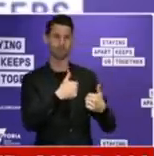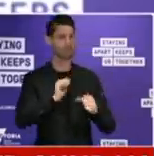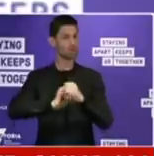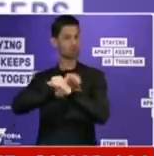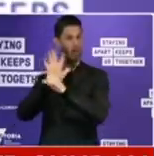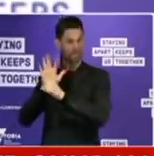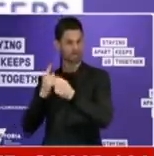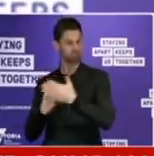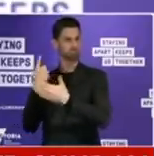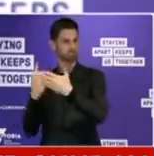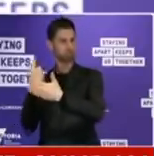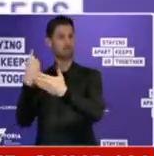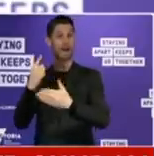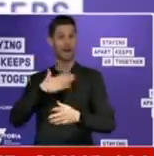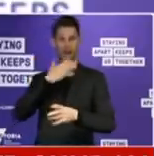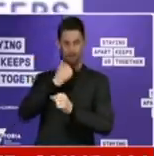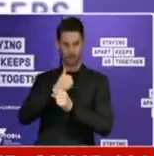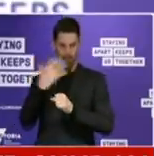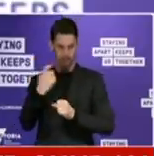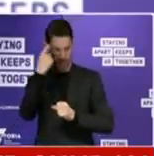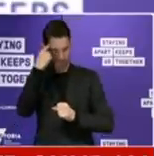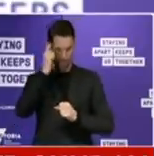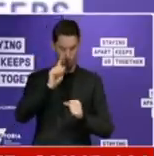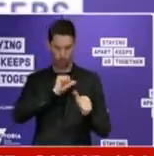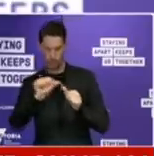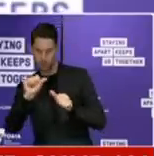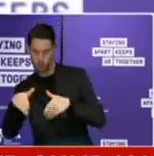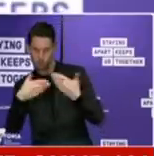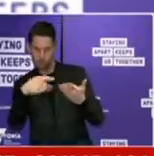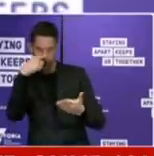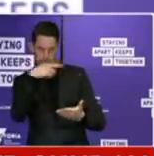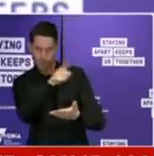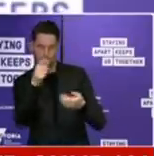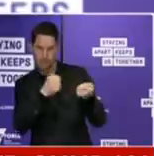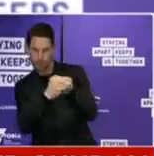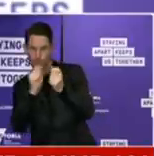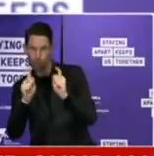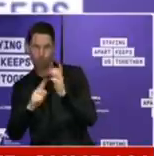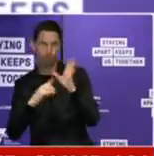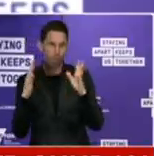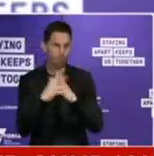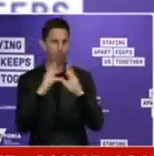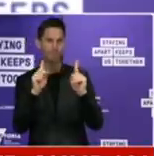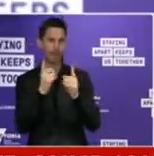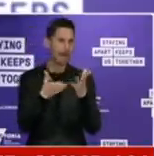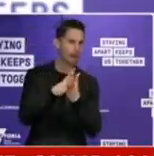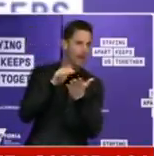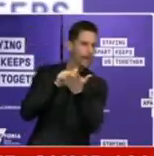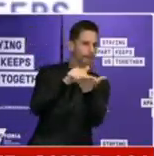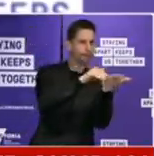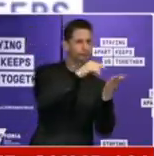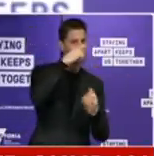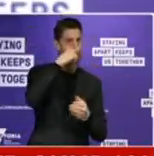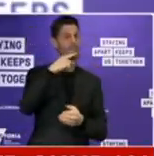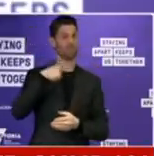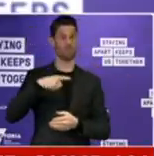is continuously adjusting its response in terms of the support that we can give to the community at large. And in this respect,